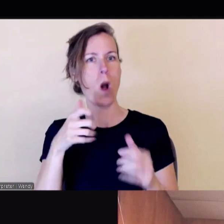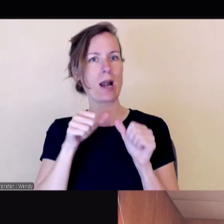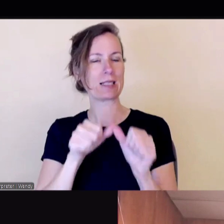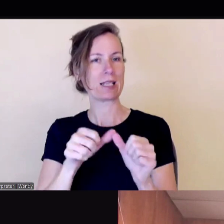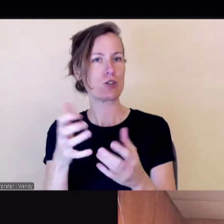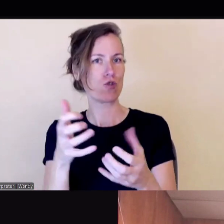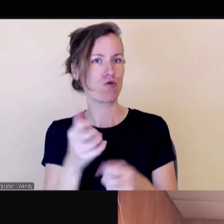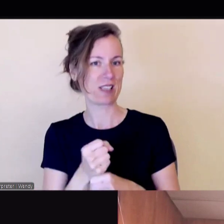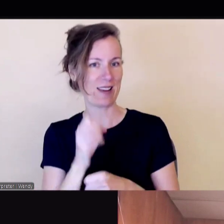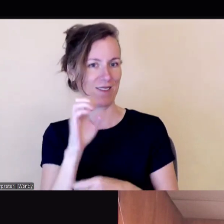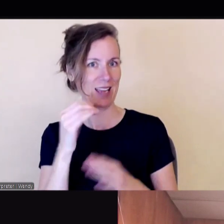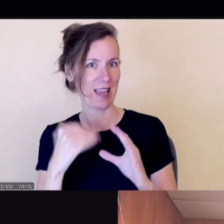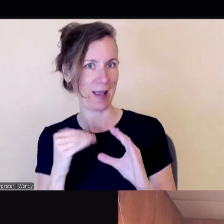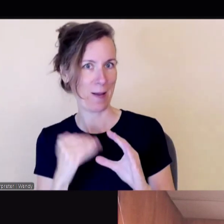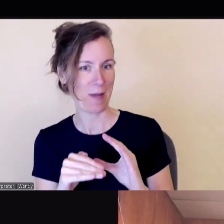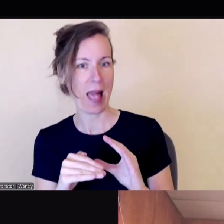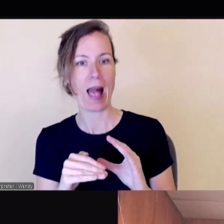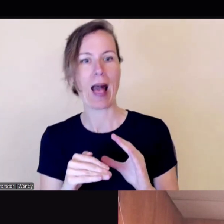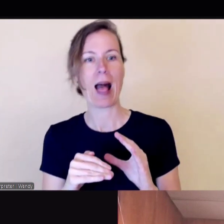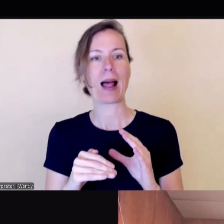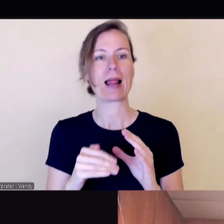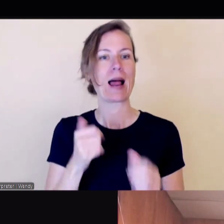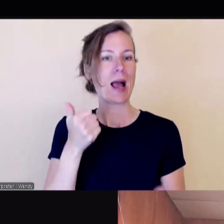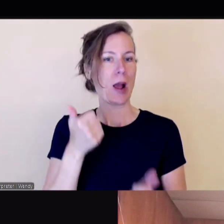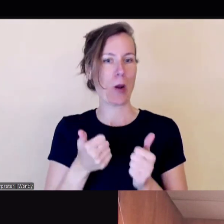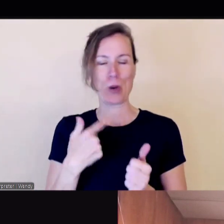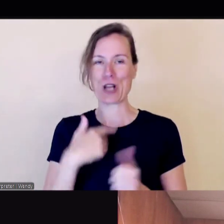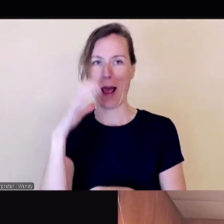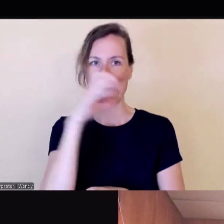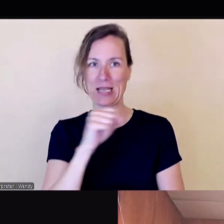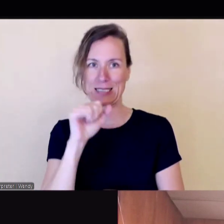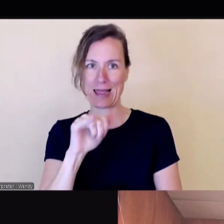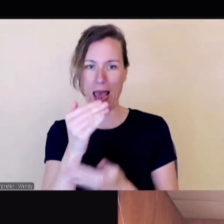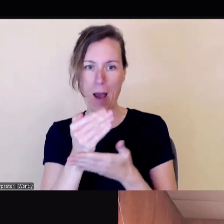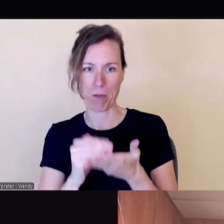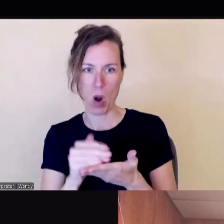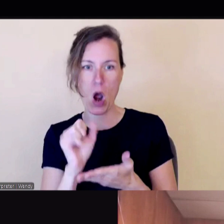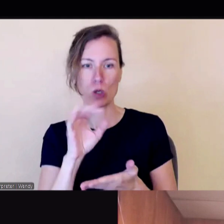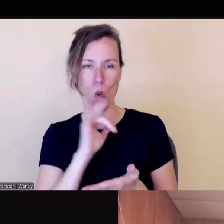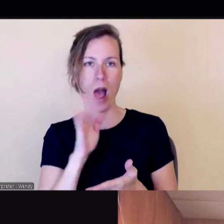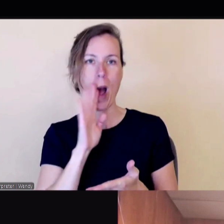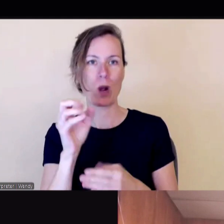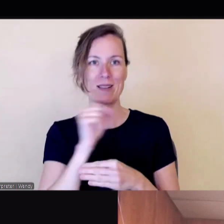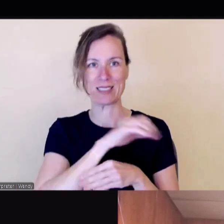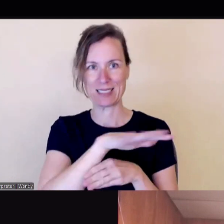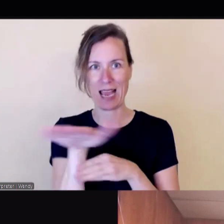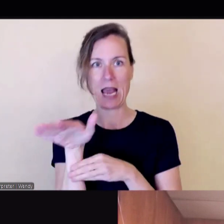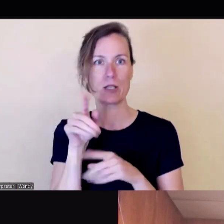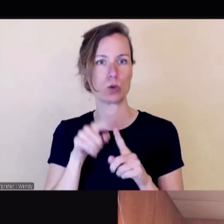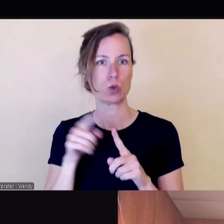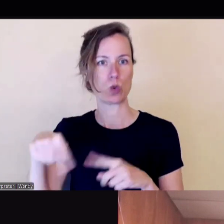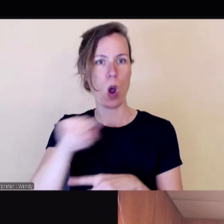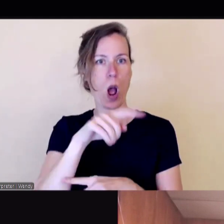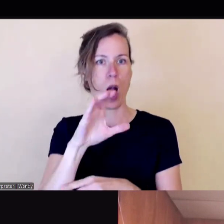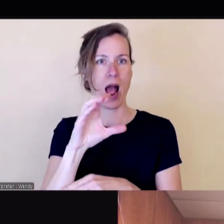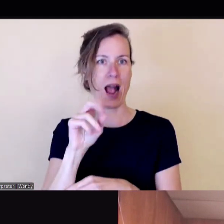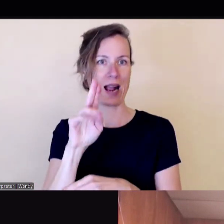members so we can all sign up. That would be wonderful. Because it seems like these are great events. I'm